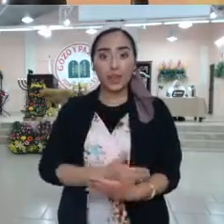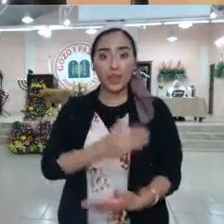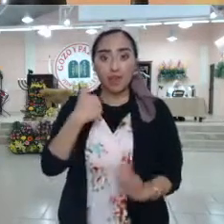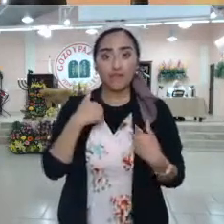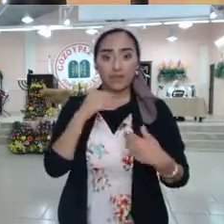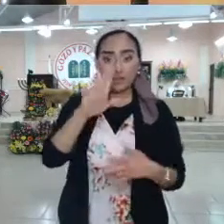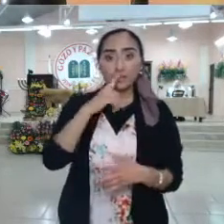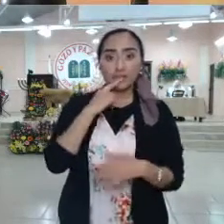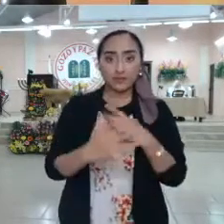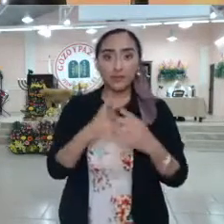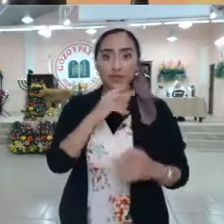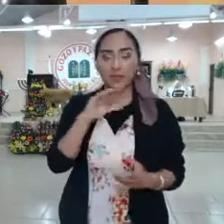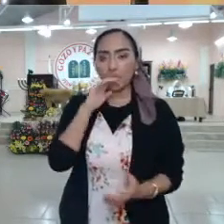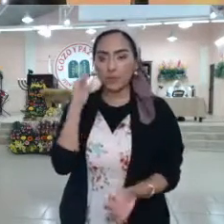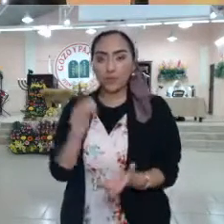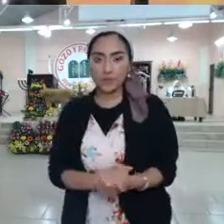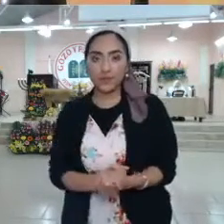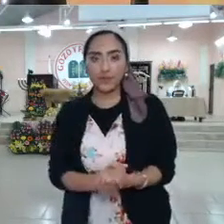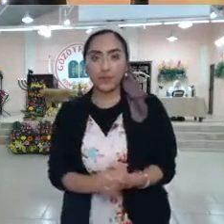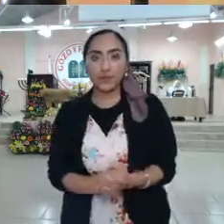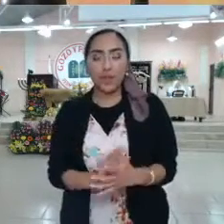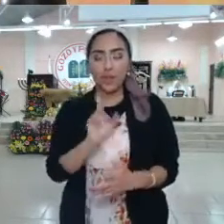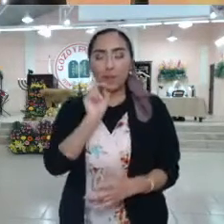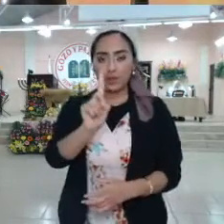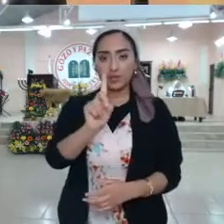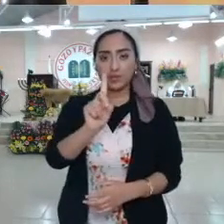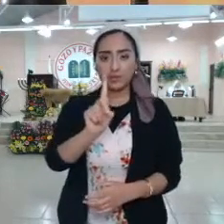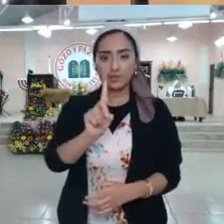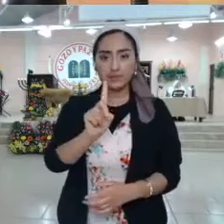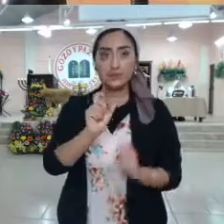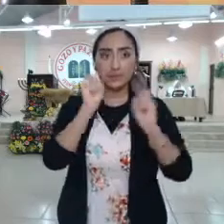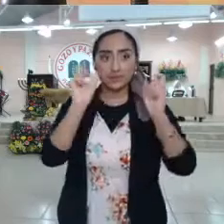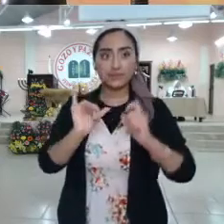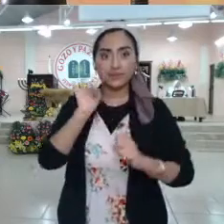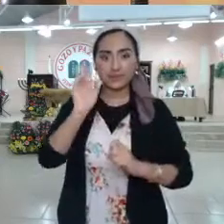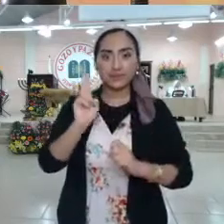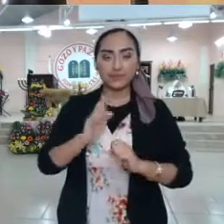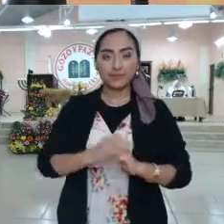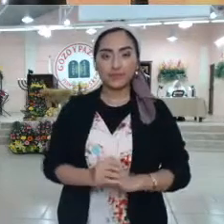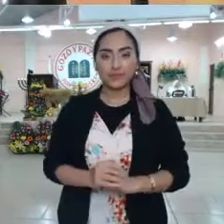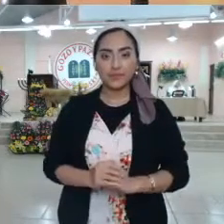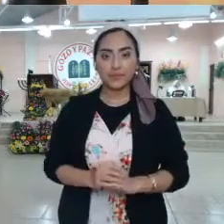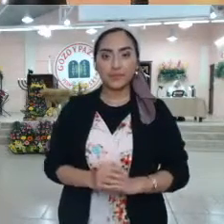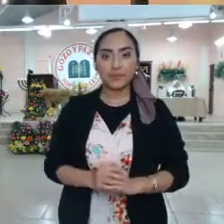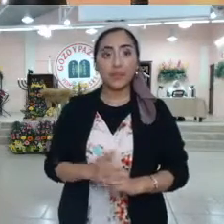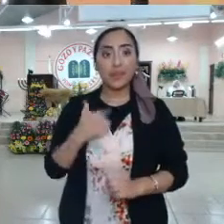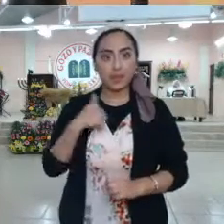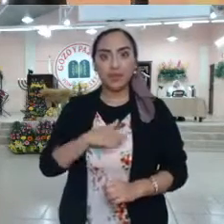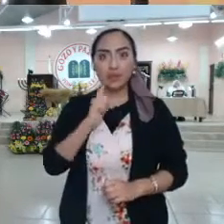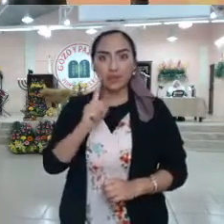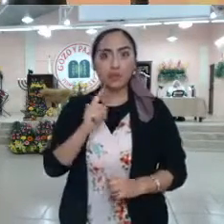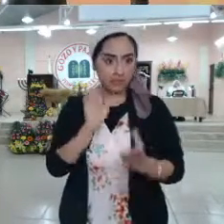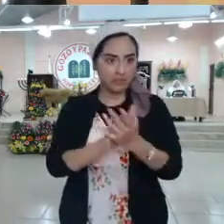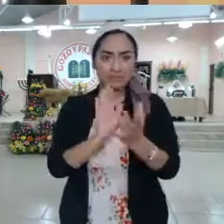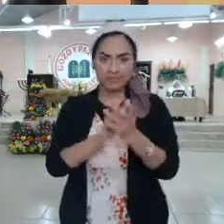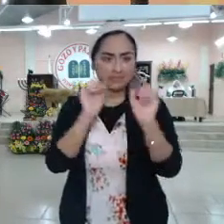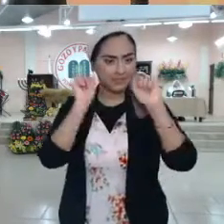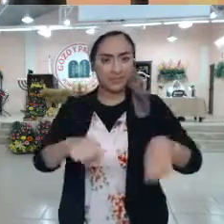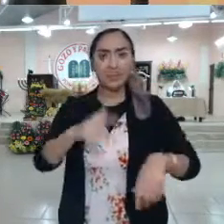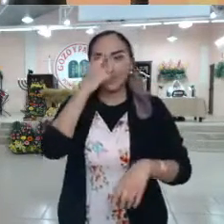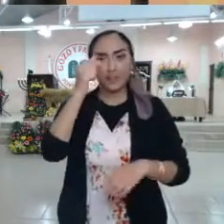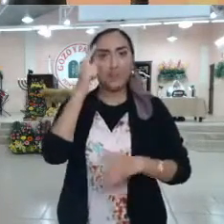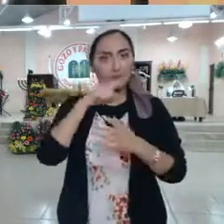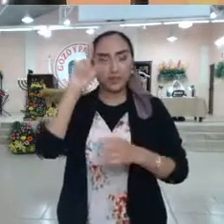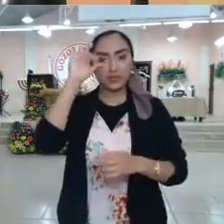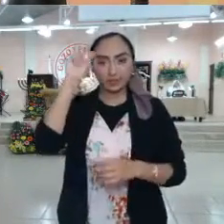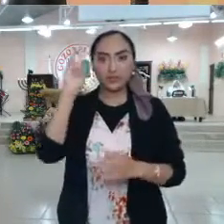sangre y daughter, la they de tu have esposa. your blood and your wife's blood. One. Aleluya. Hallelujah. Y sí, somos uno. And Si yes, quieren we are aplaudir, one if you want to aplaudan, clap, porque es